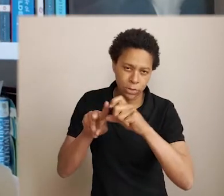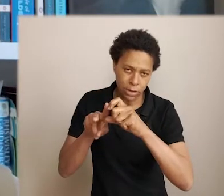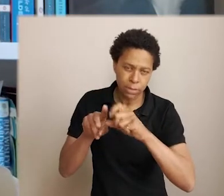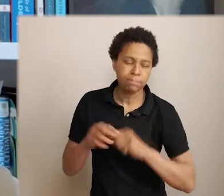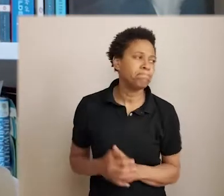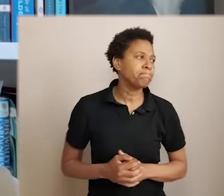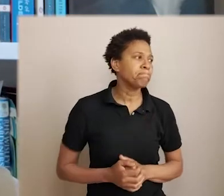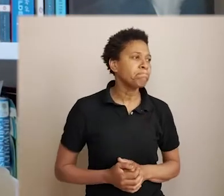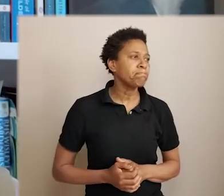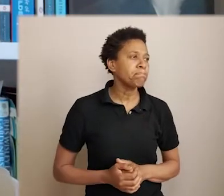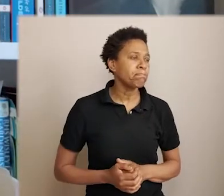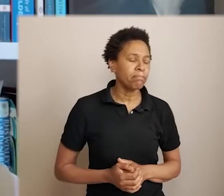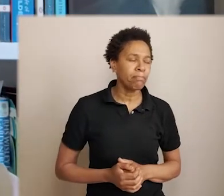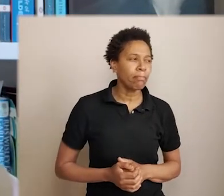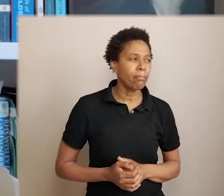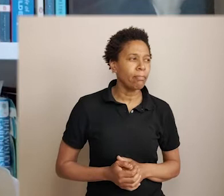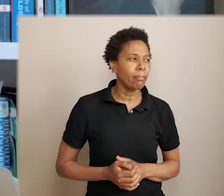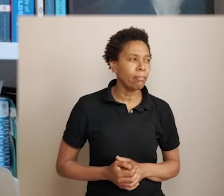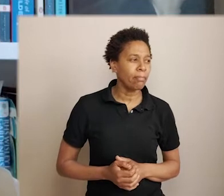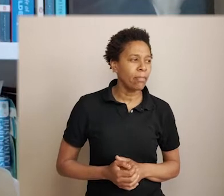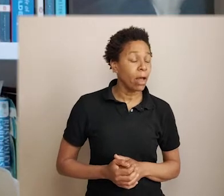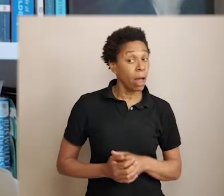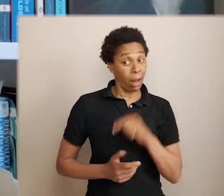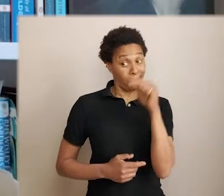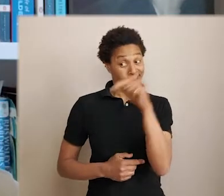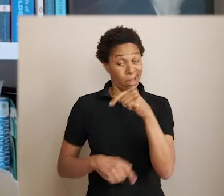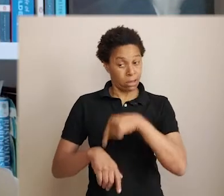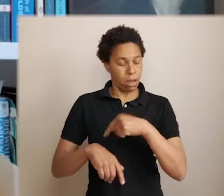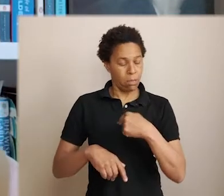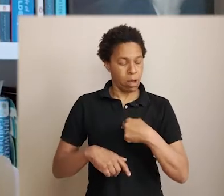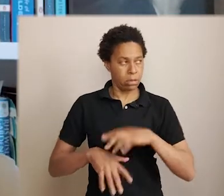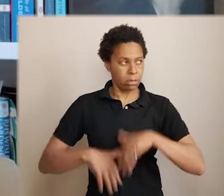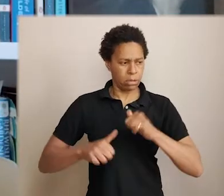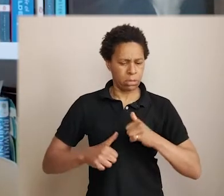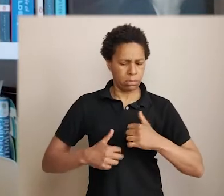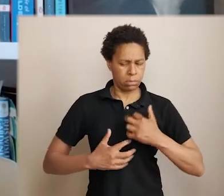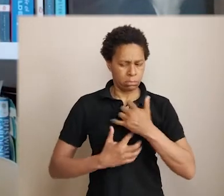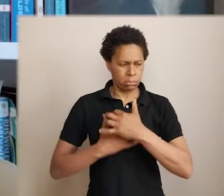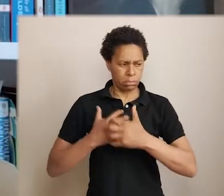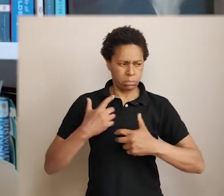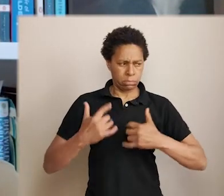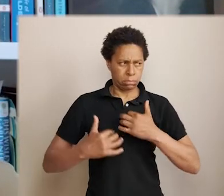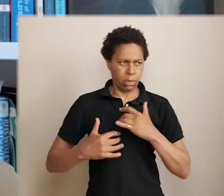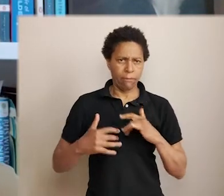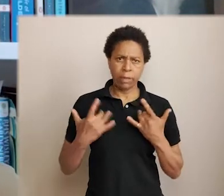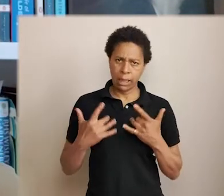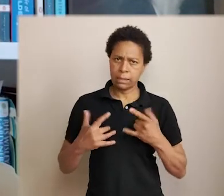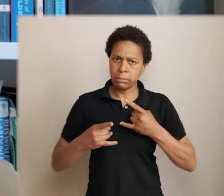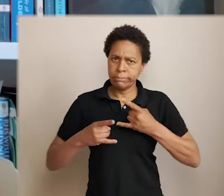That was sort of, I'd say the sexual awakening happened, not to say that I'd had thoughts